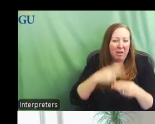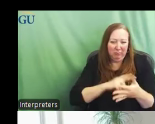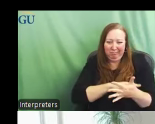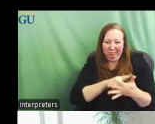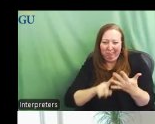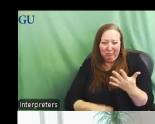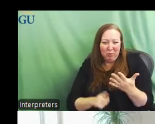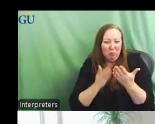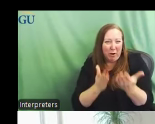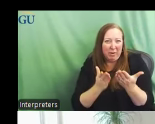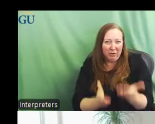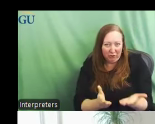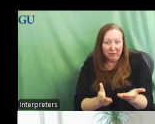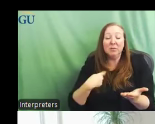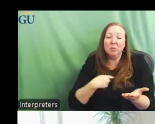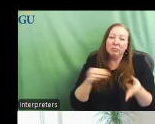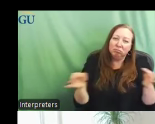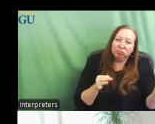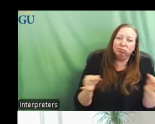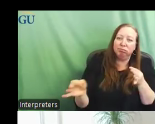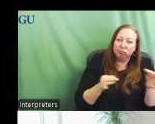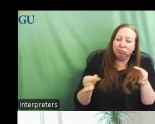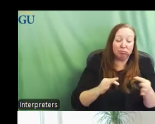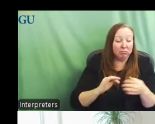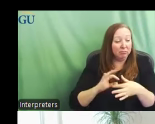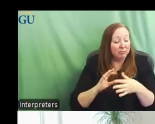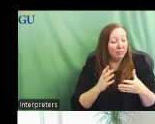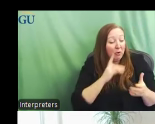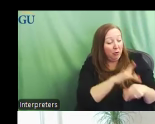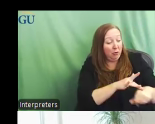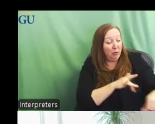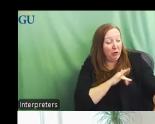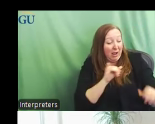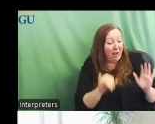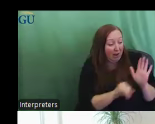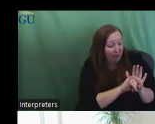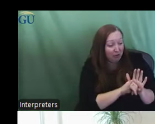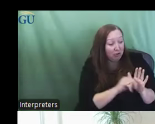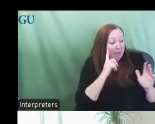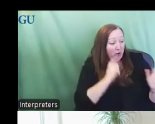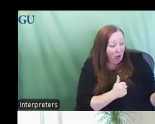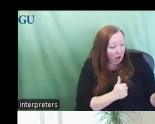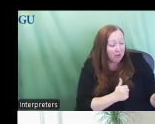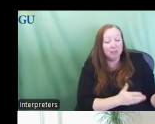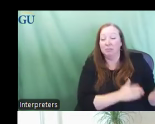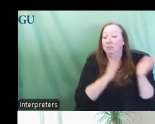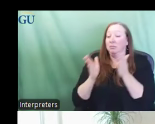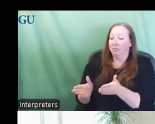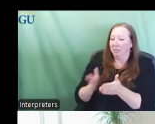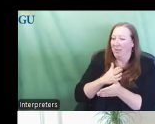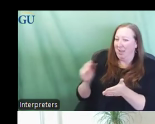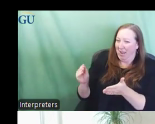through looking at the relationship between early identification of hearing loss and language